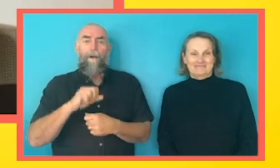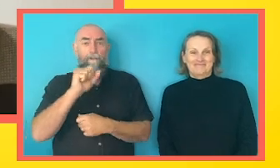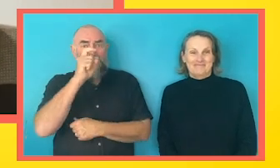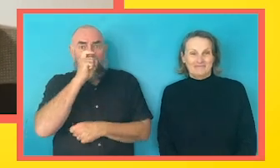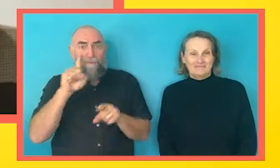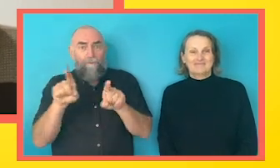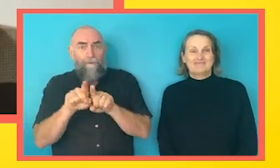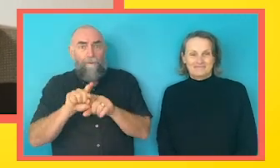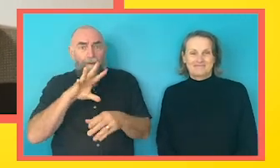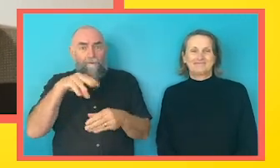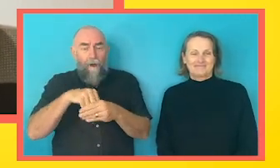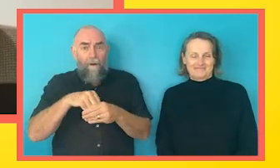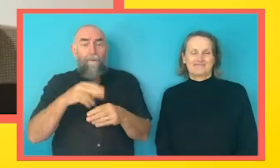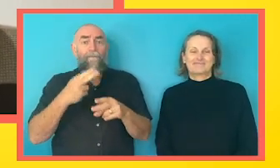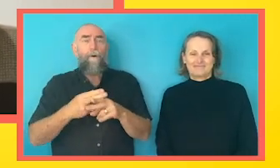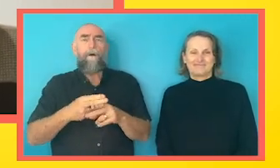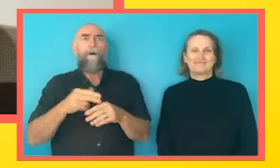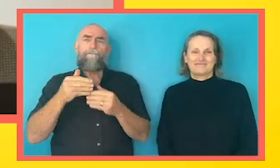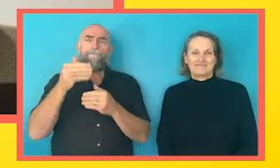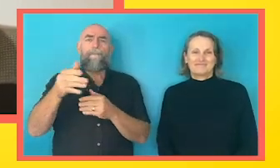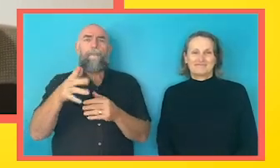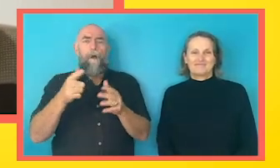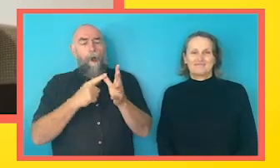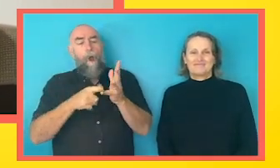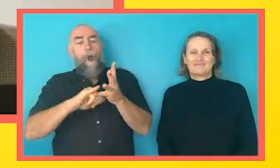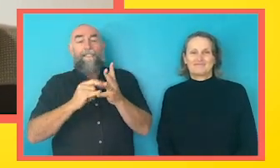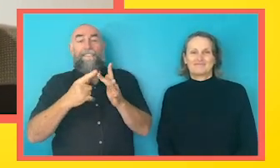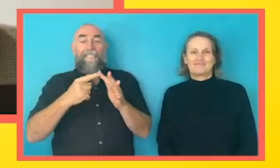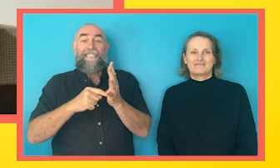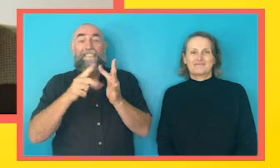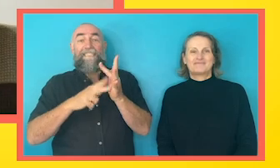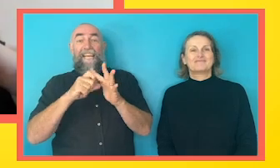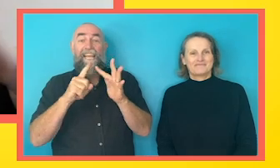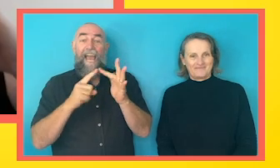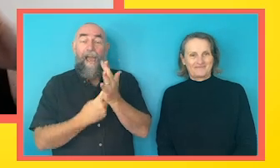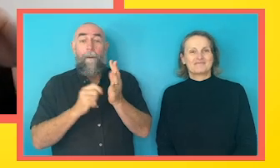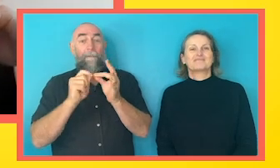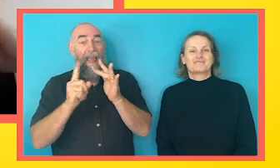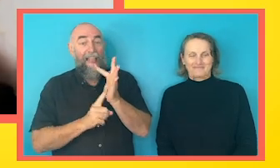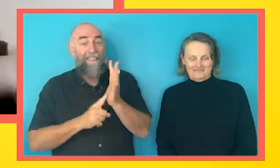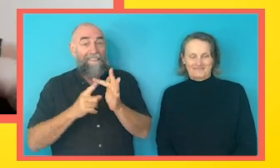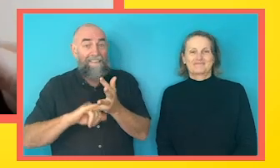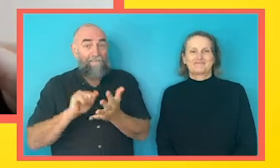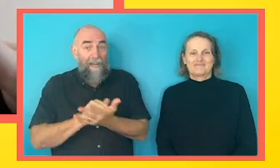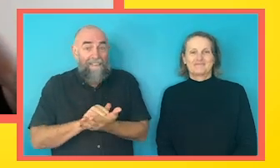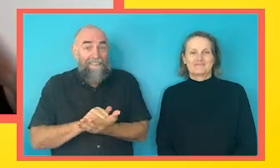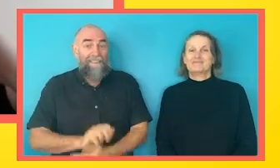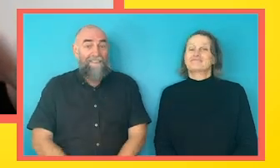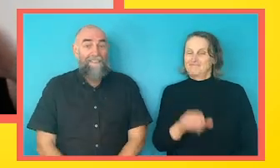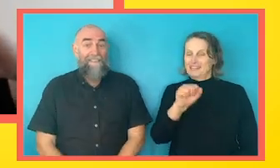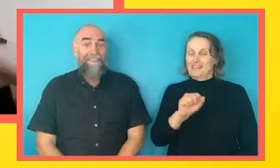sister is also competing for the Aussie Tinkerbells, the Australian youth team. Yes, she most definitely is. She flies